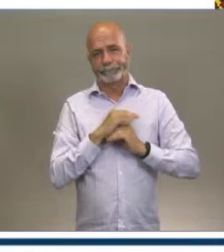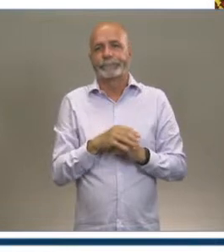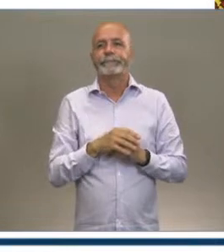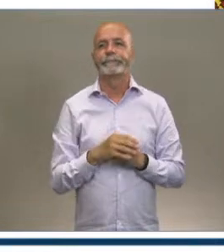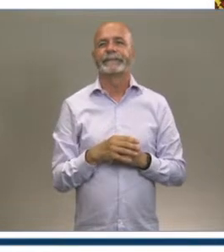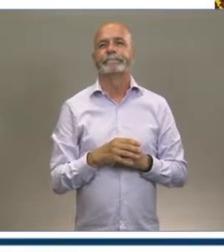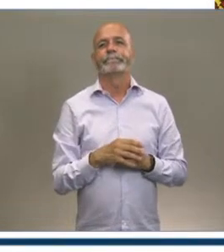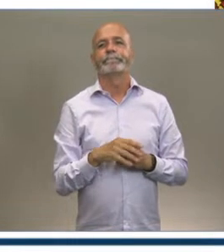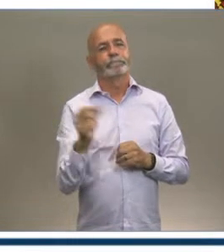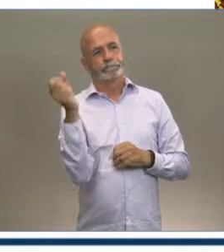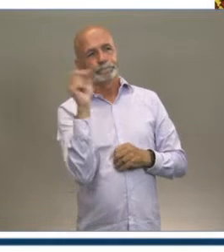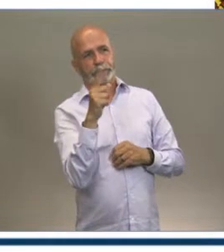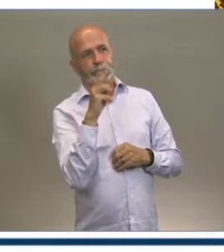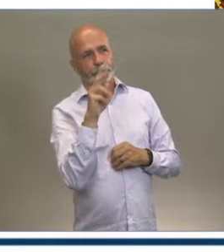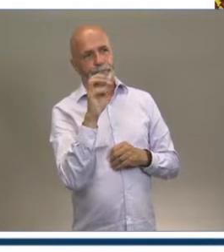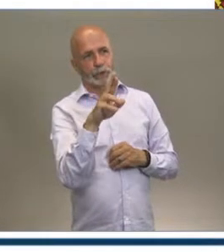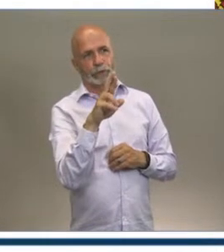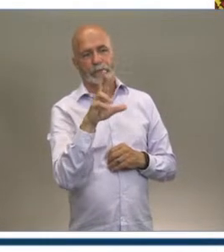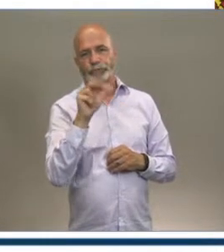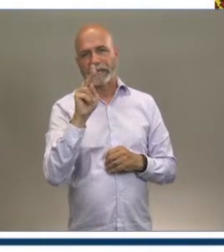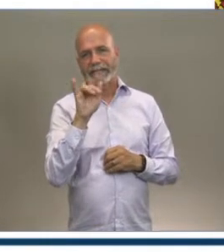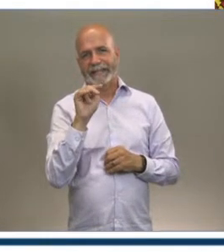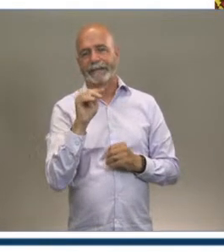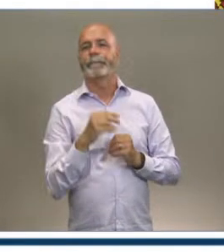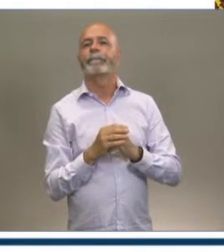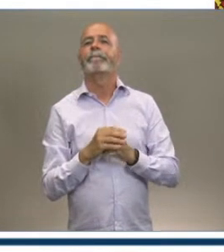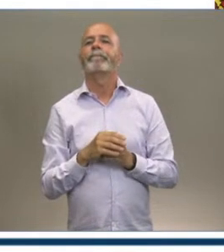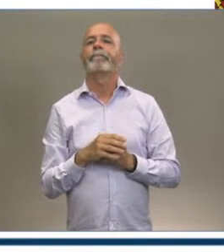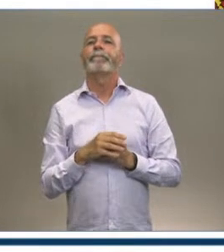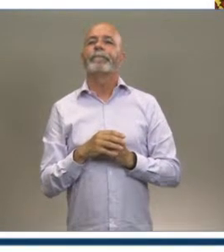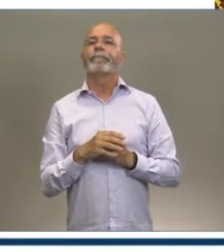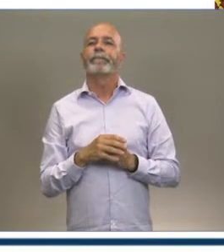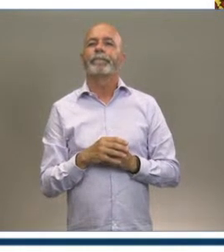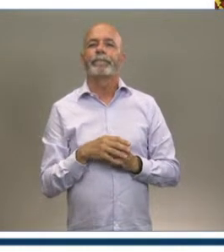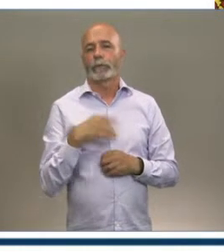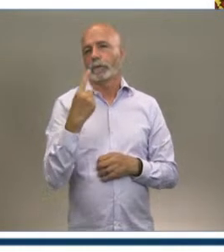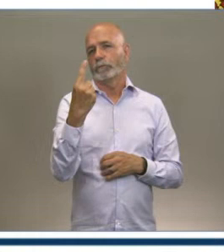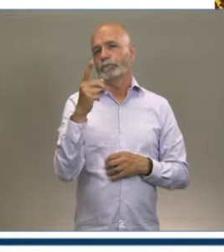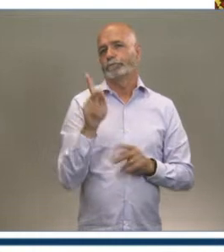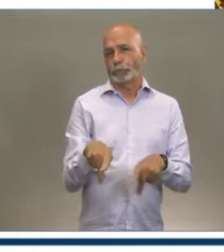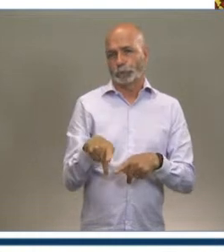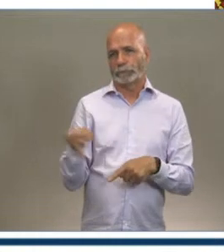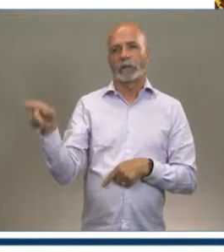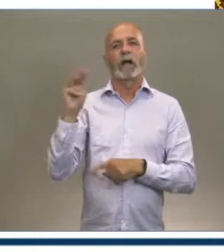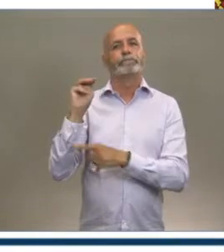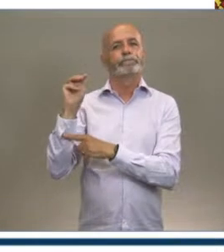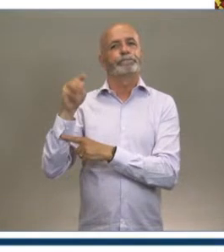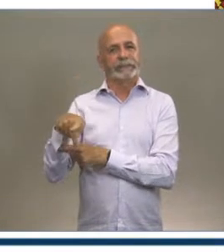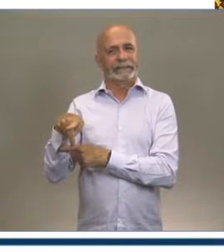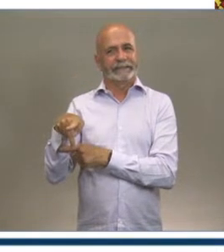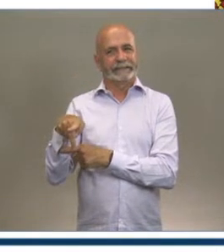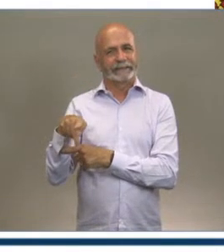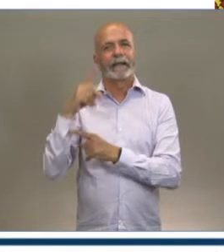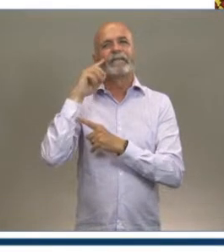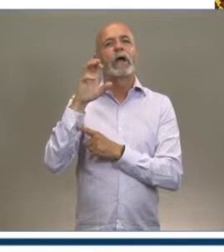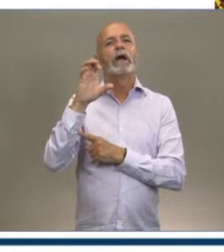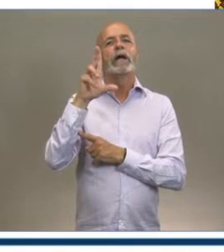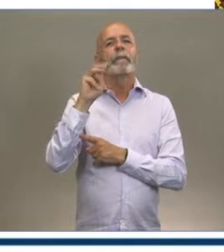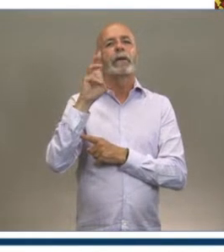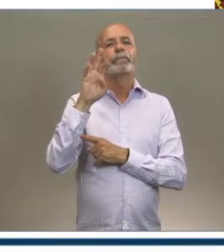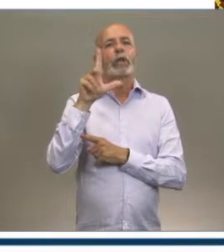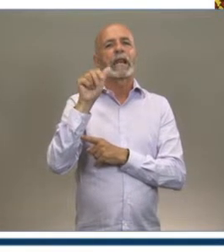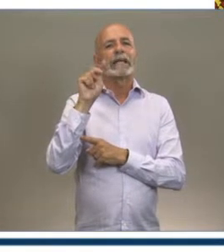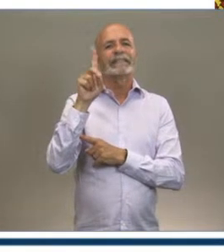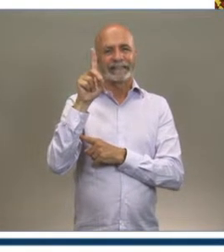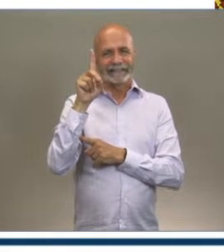for the Premier because Elizabeth Smith McCrossan, who is the MP for the Cumberland area, has just posted on her Facebook